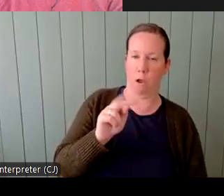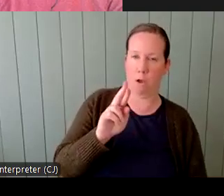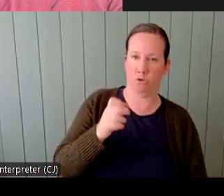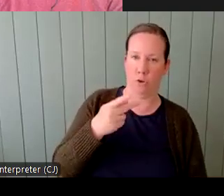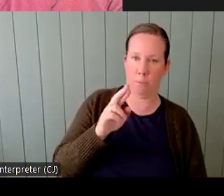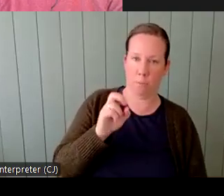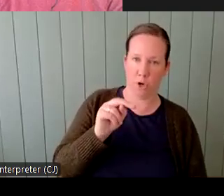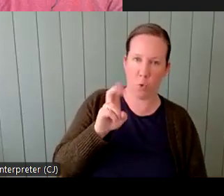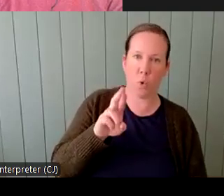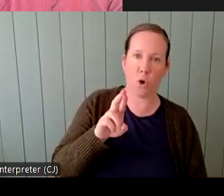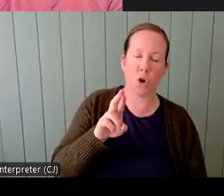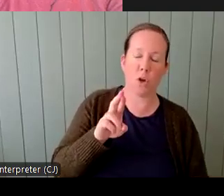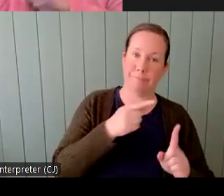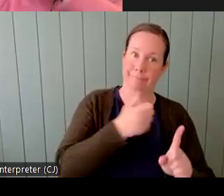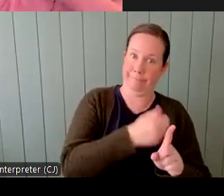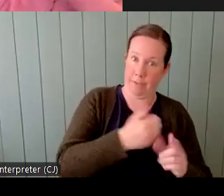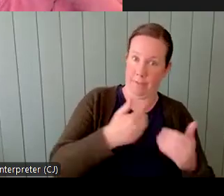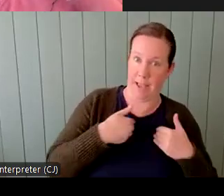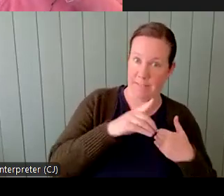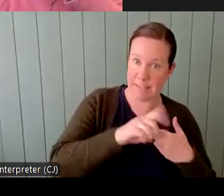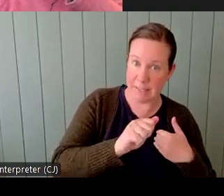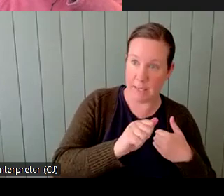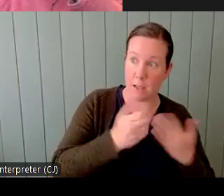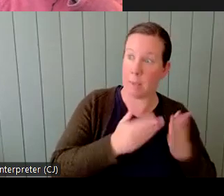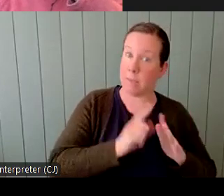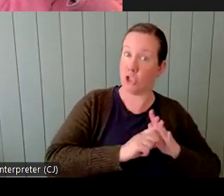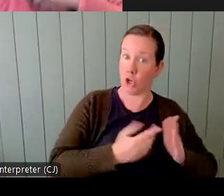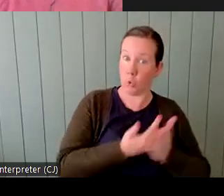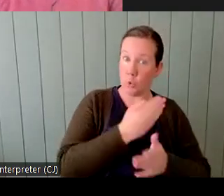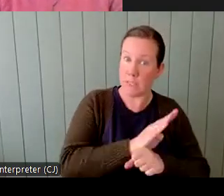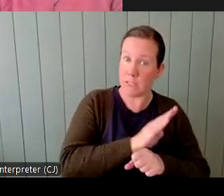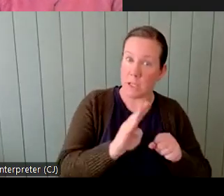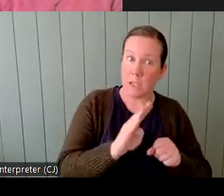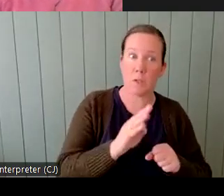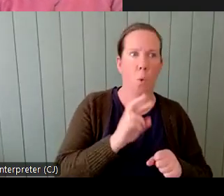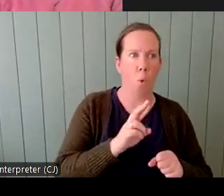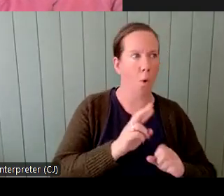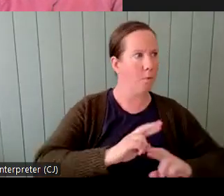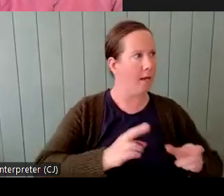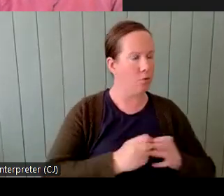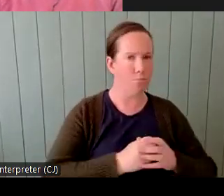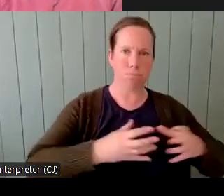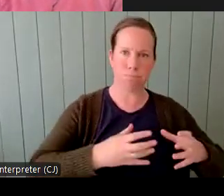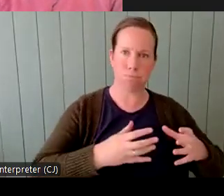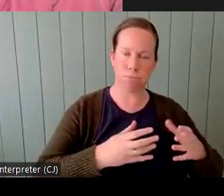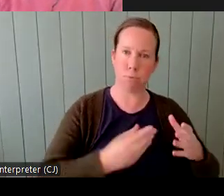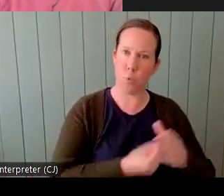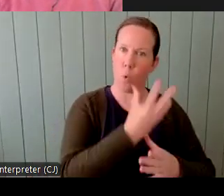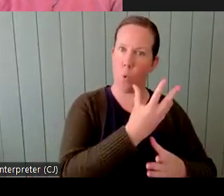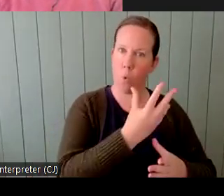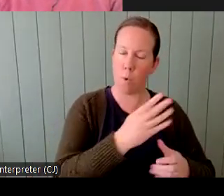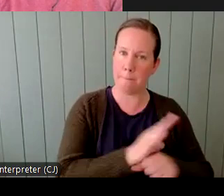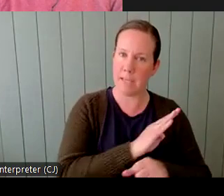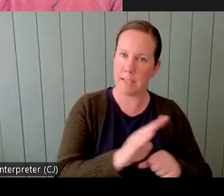they're scaling it. We realize that access to knowledge that is might be accessible